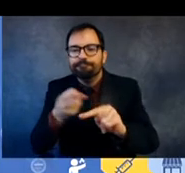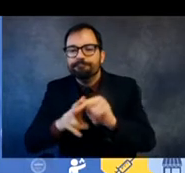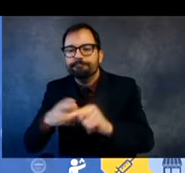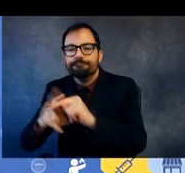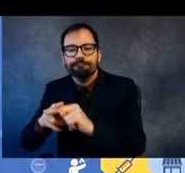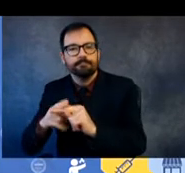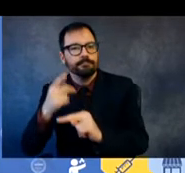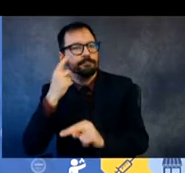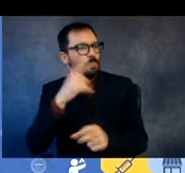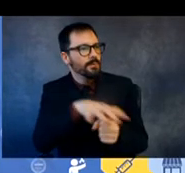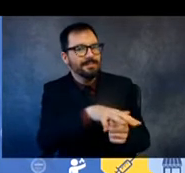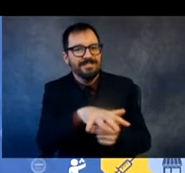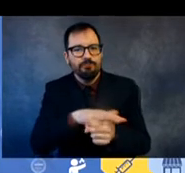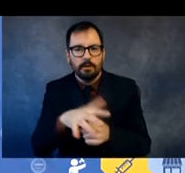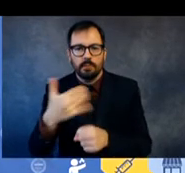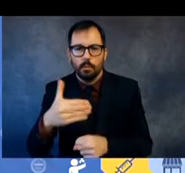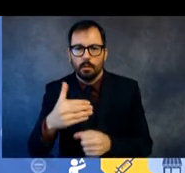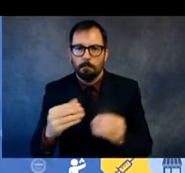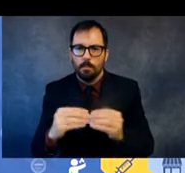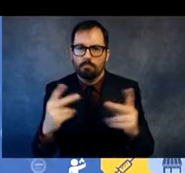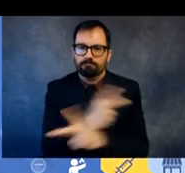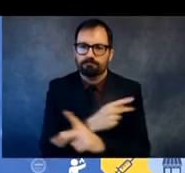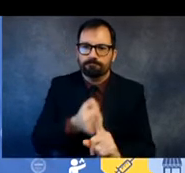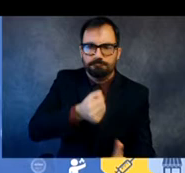increases for areas of higher impact.